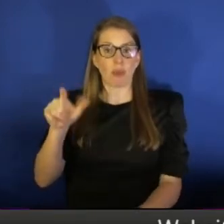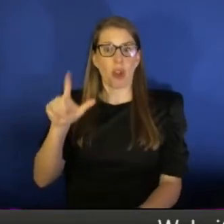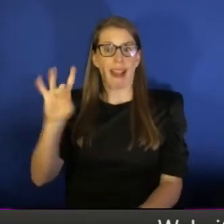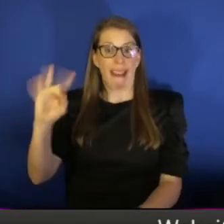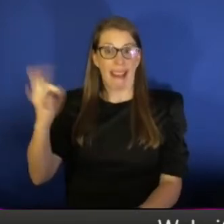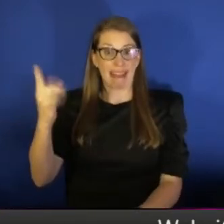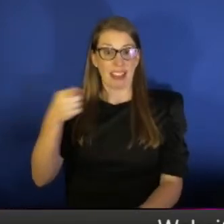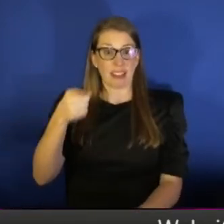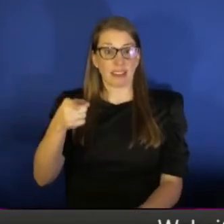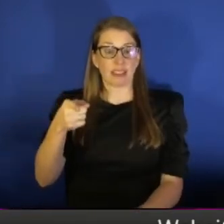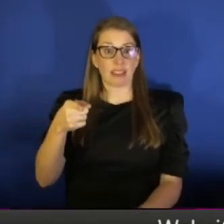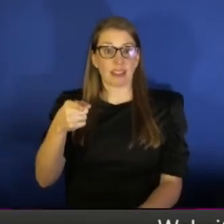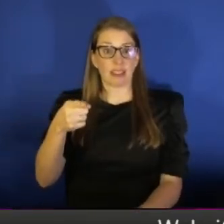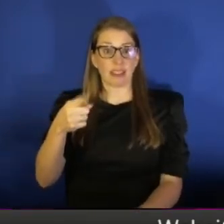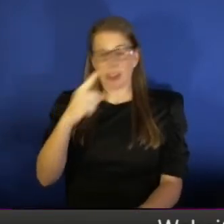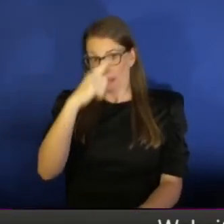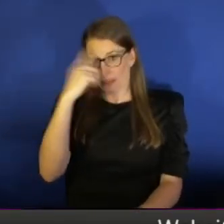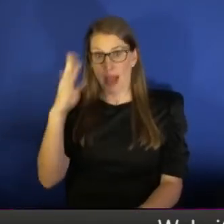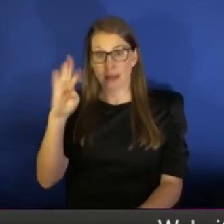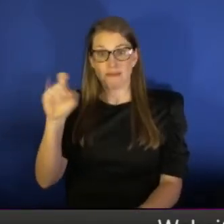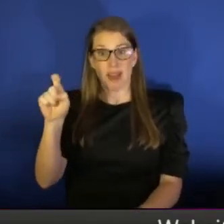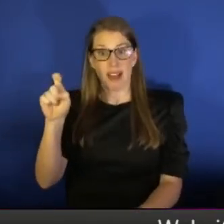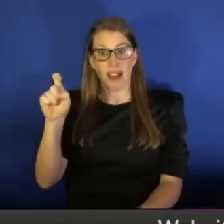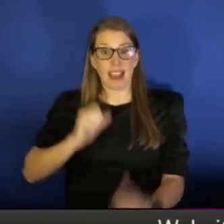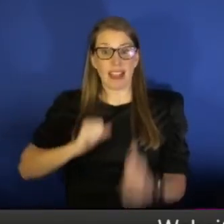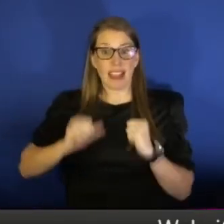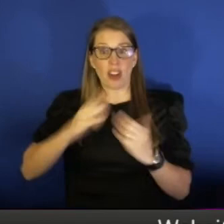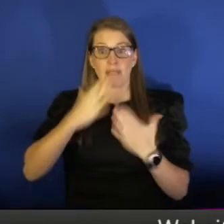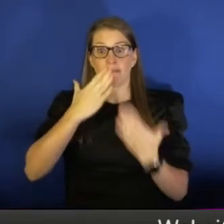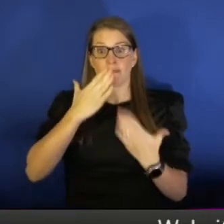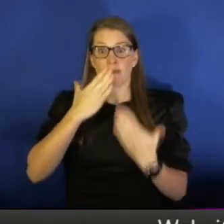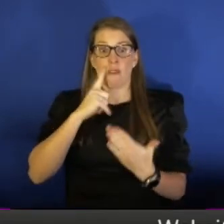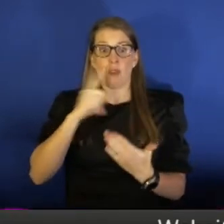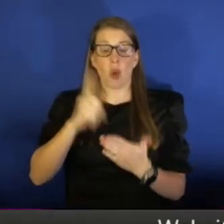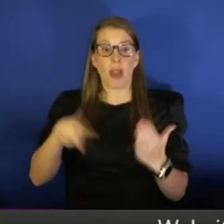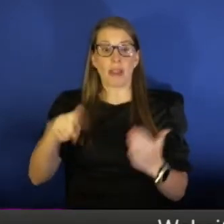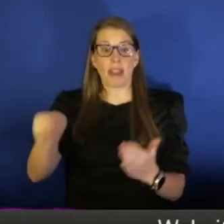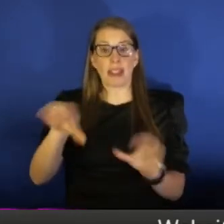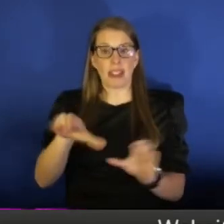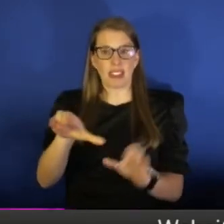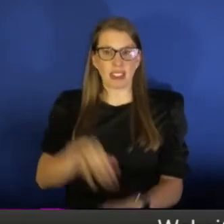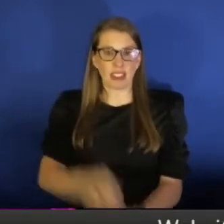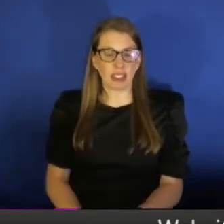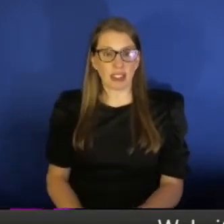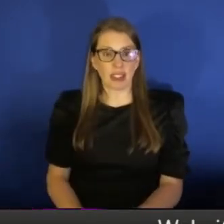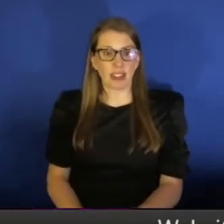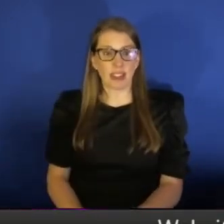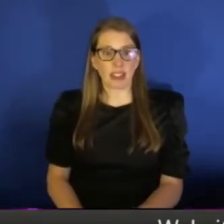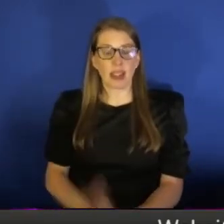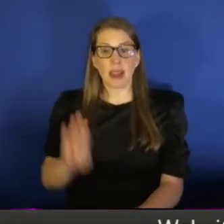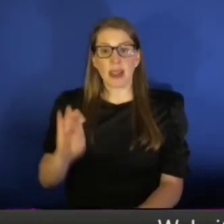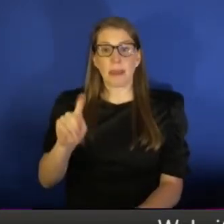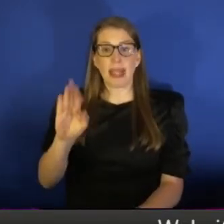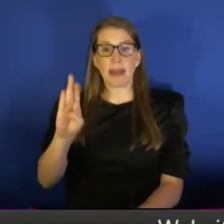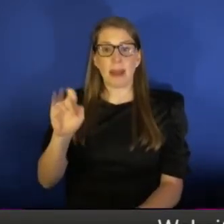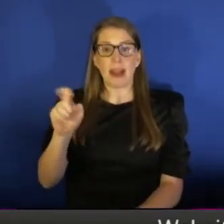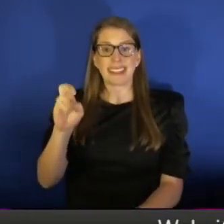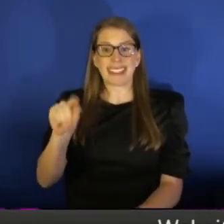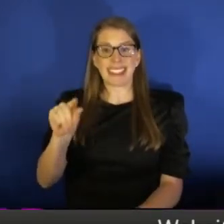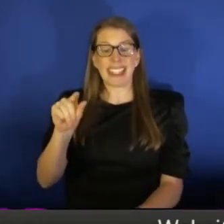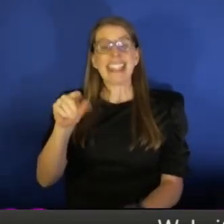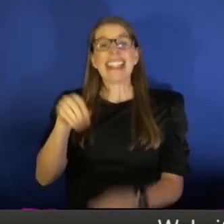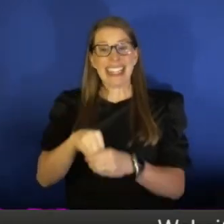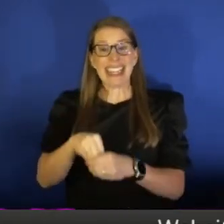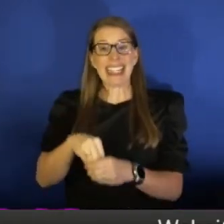in their Black Box Theater, and I always thank them for what they did. Beat Bachman in the Black Box. I love that. Okay, so your album is called